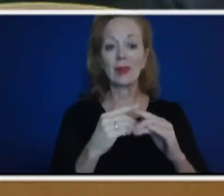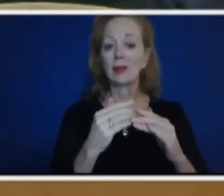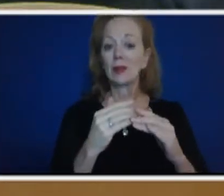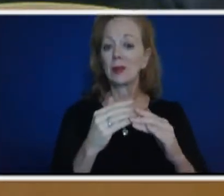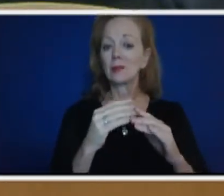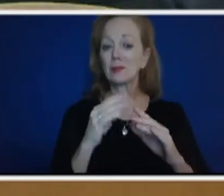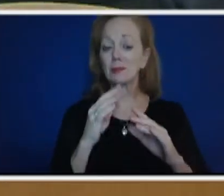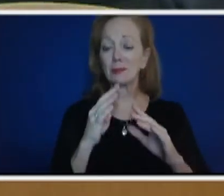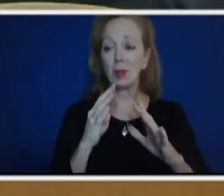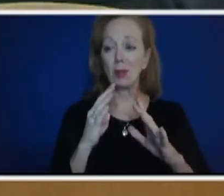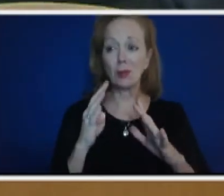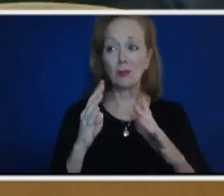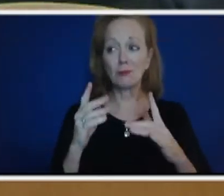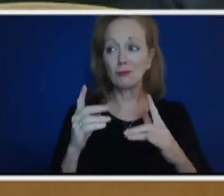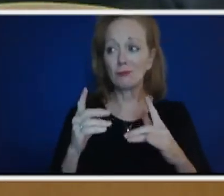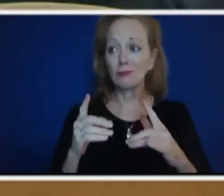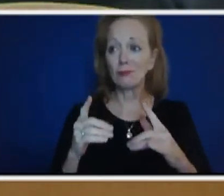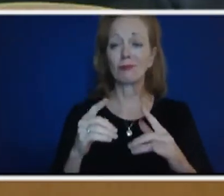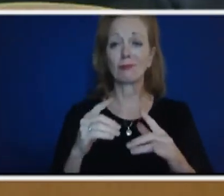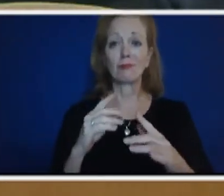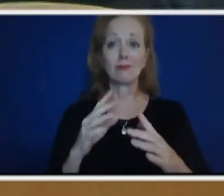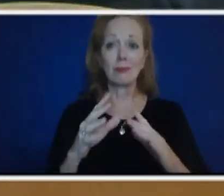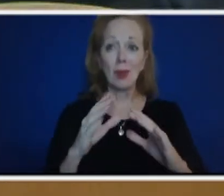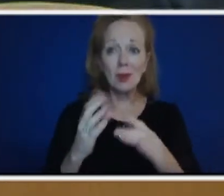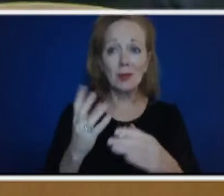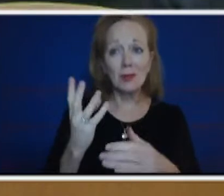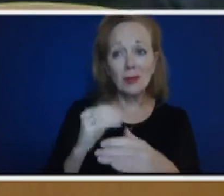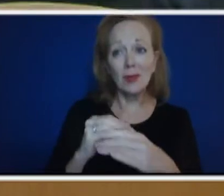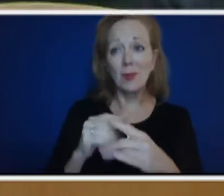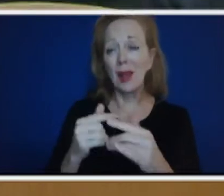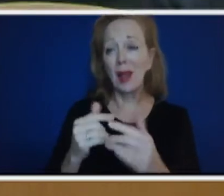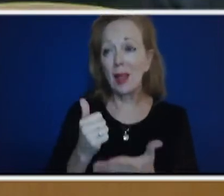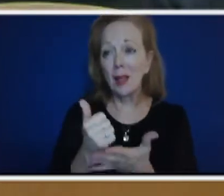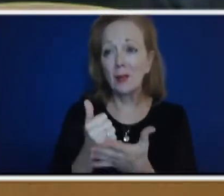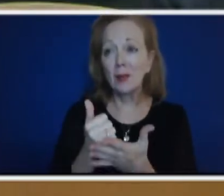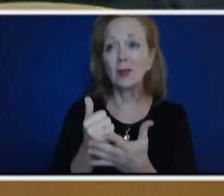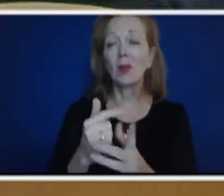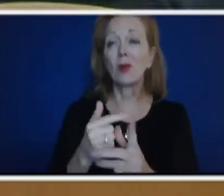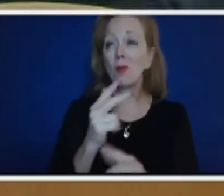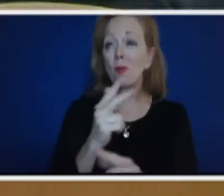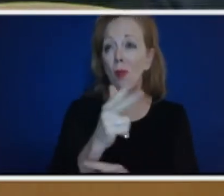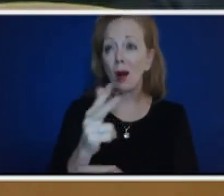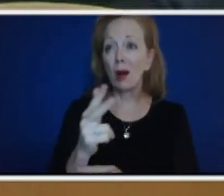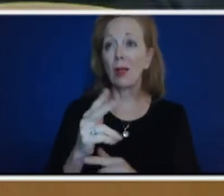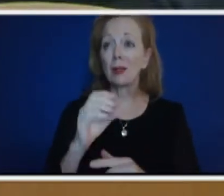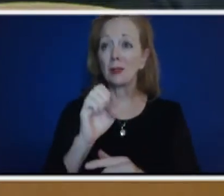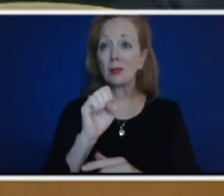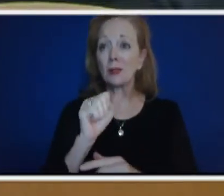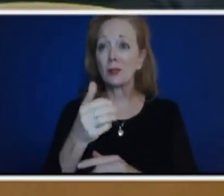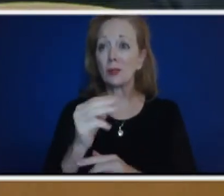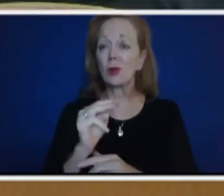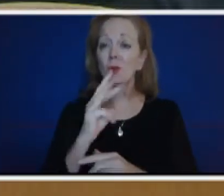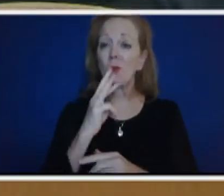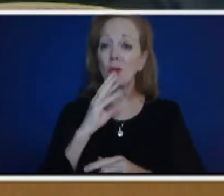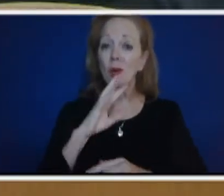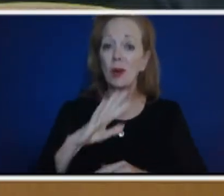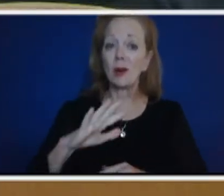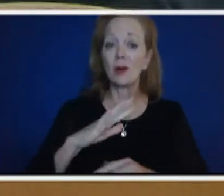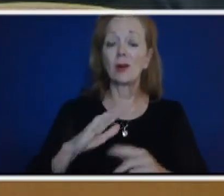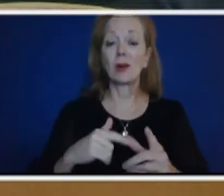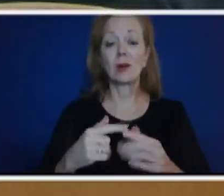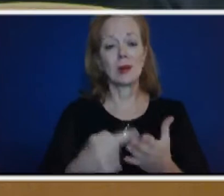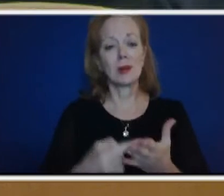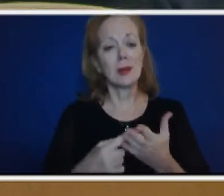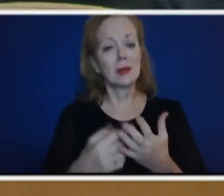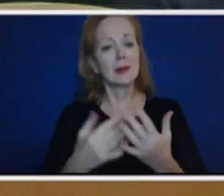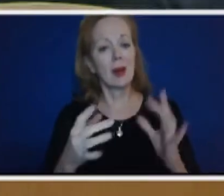our site? The comment tonight about maybe enabling them to park in their stormwater area, there's plenty to discuss. We are now